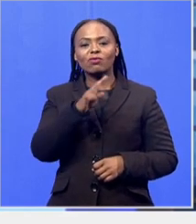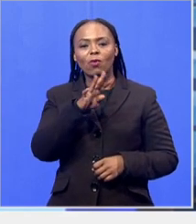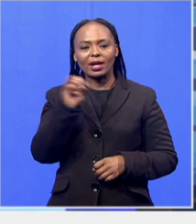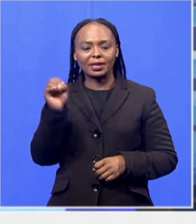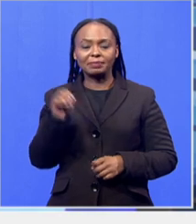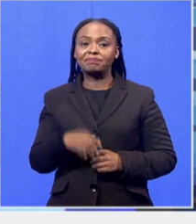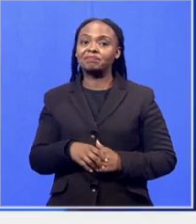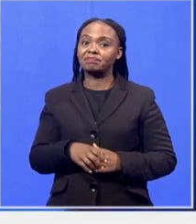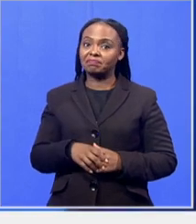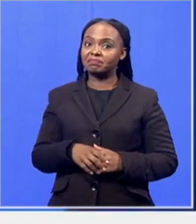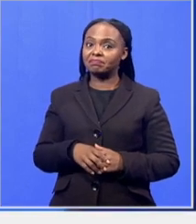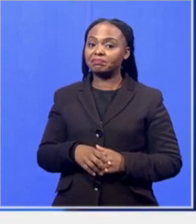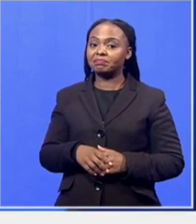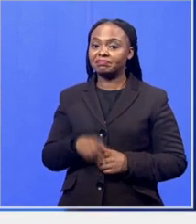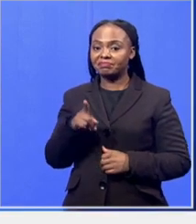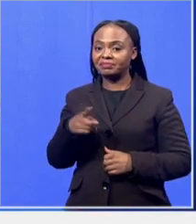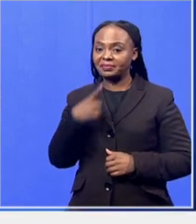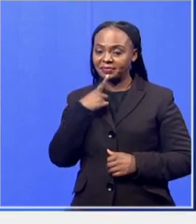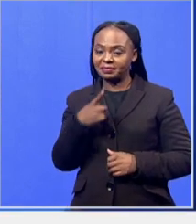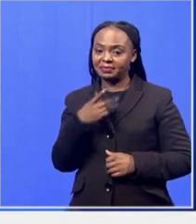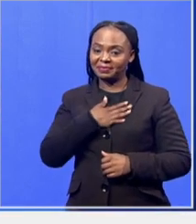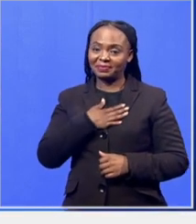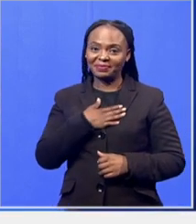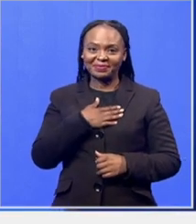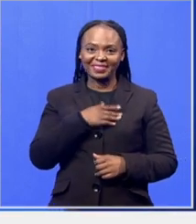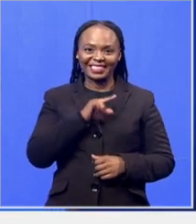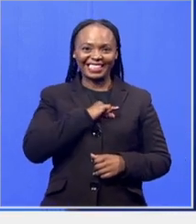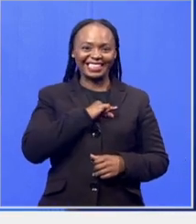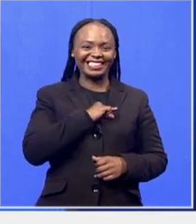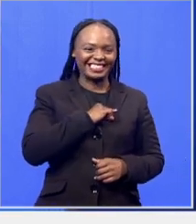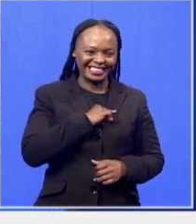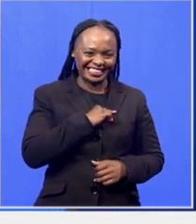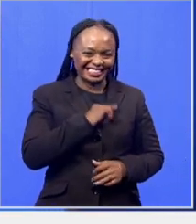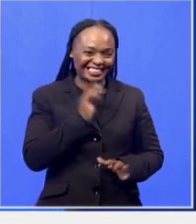that I plead guilty.